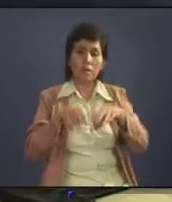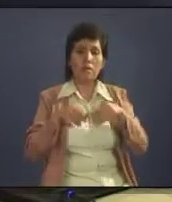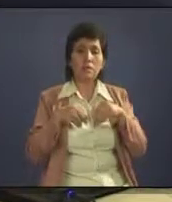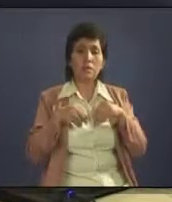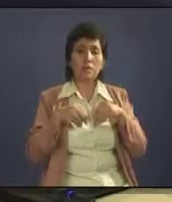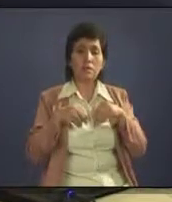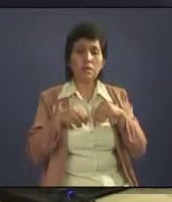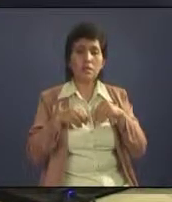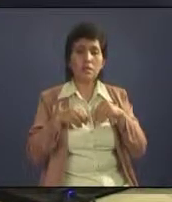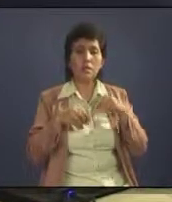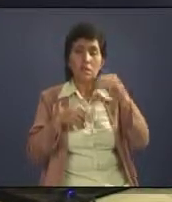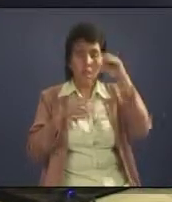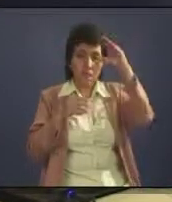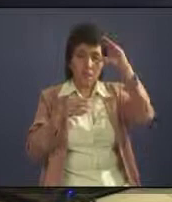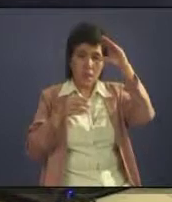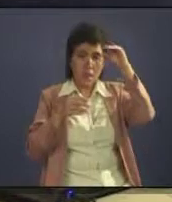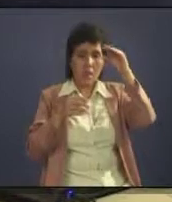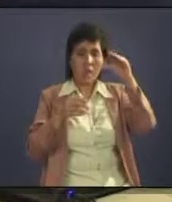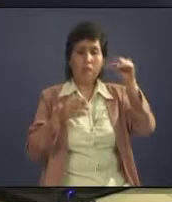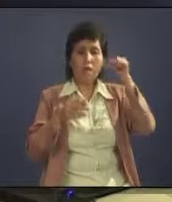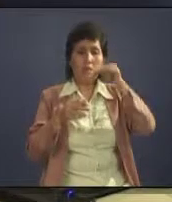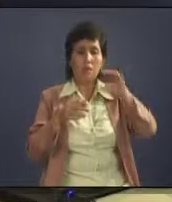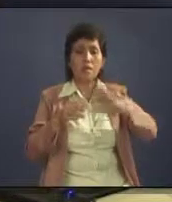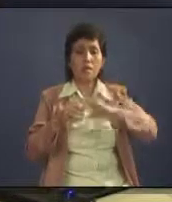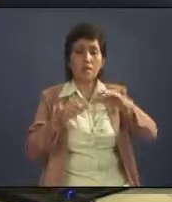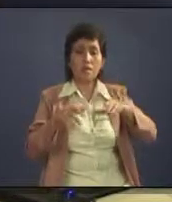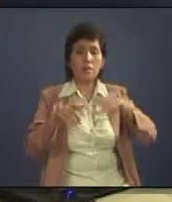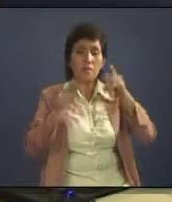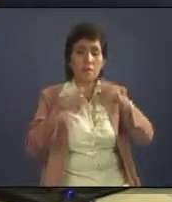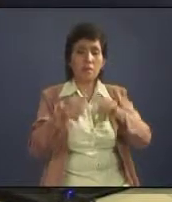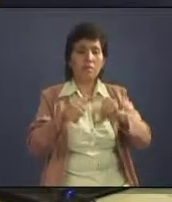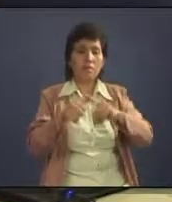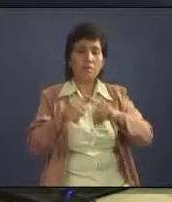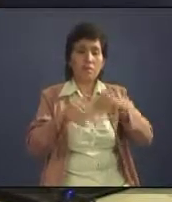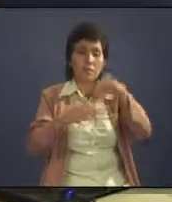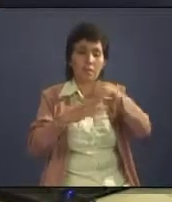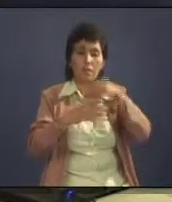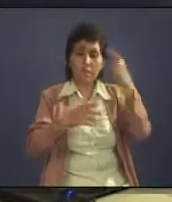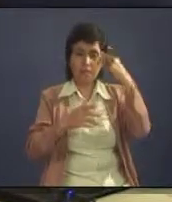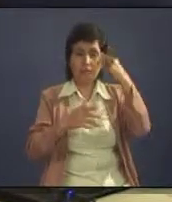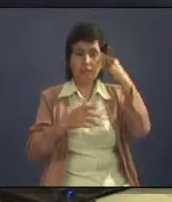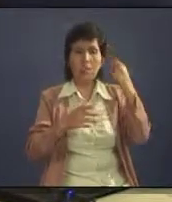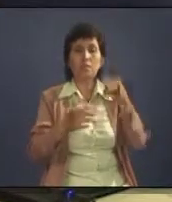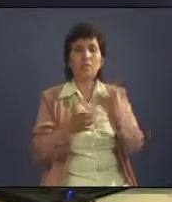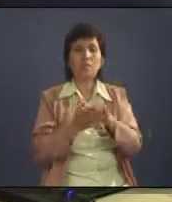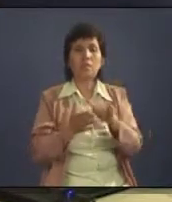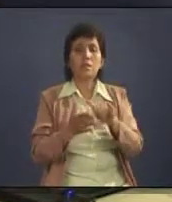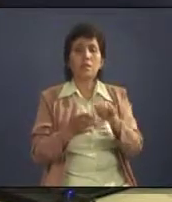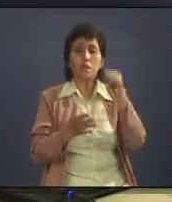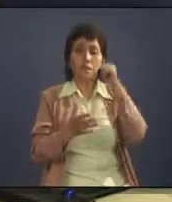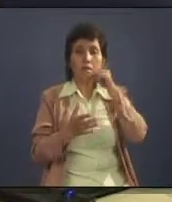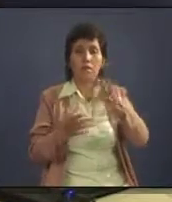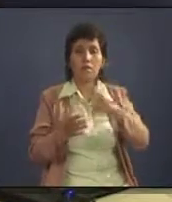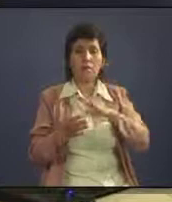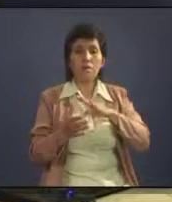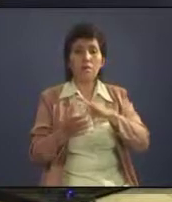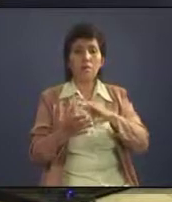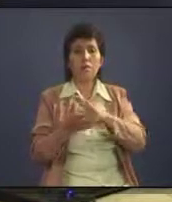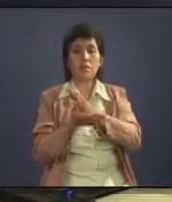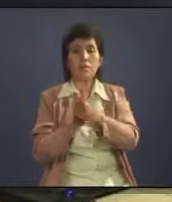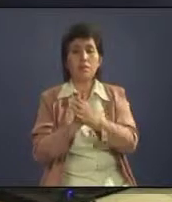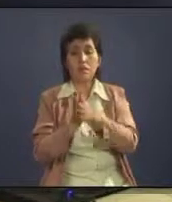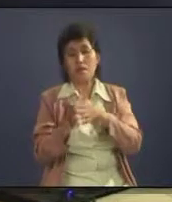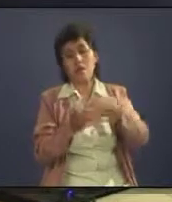a female leader in our country. But the first question that people would come inside the mind is that the female would